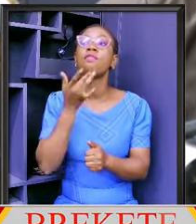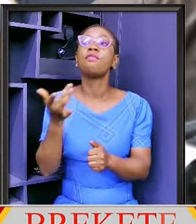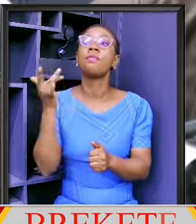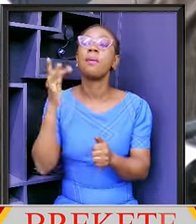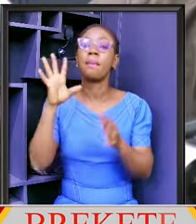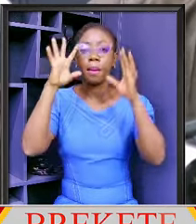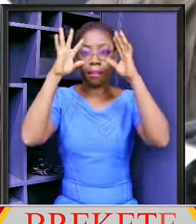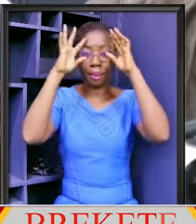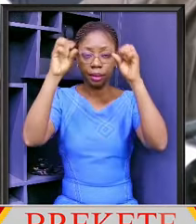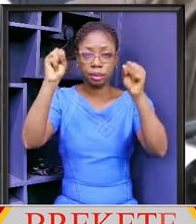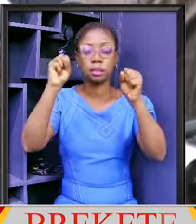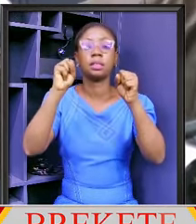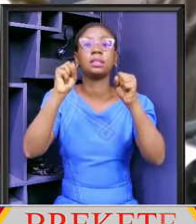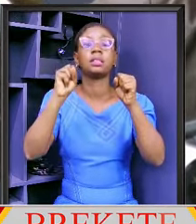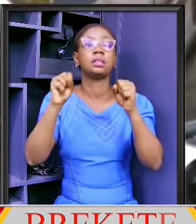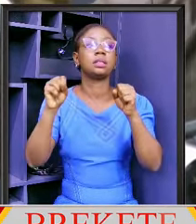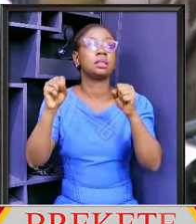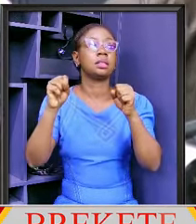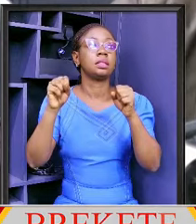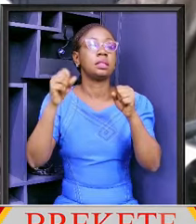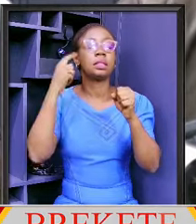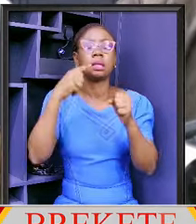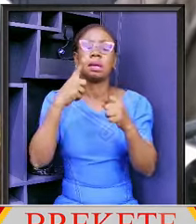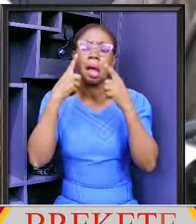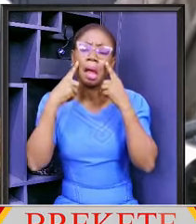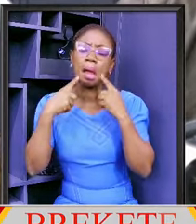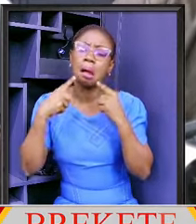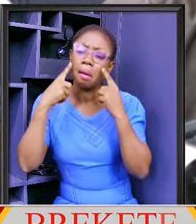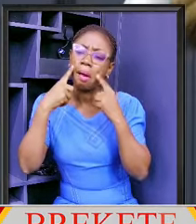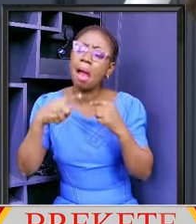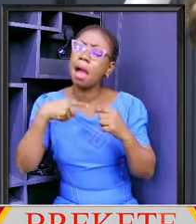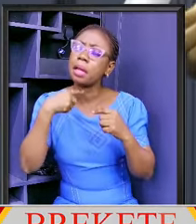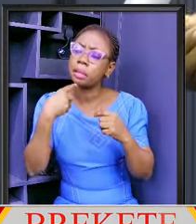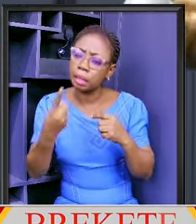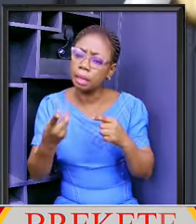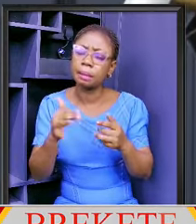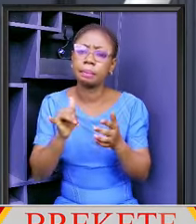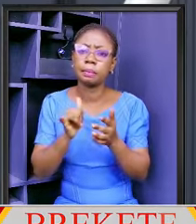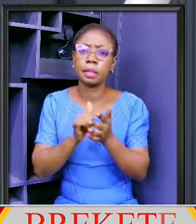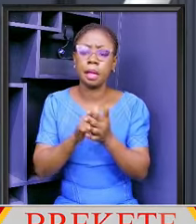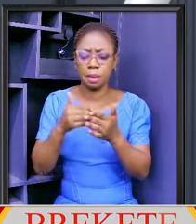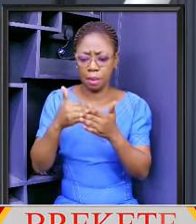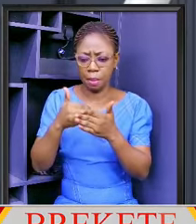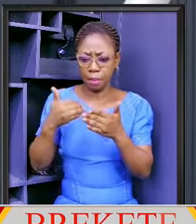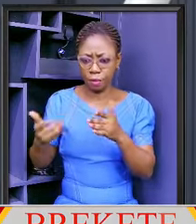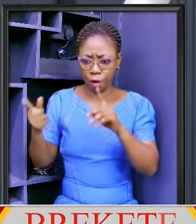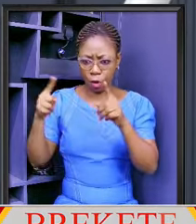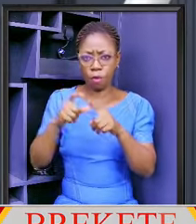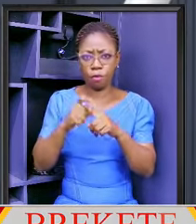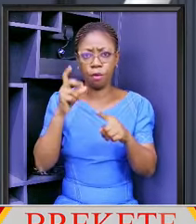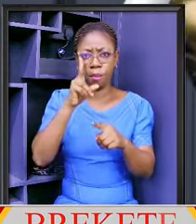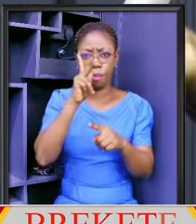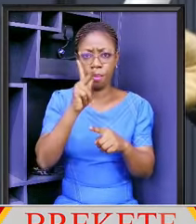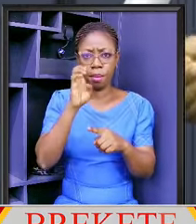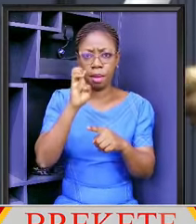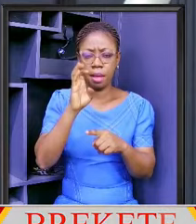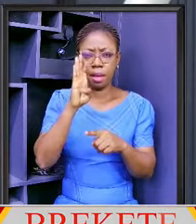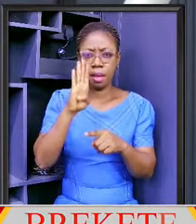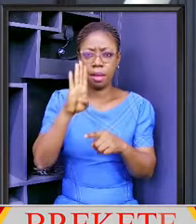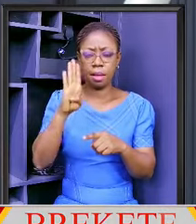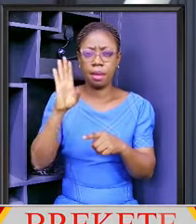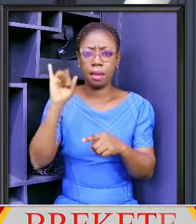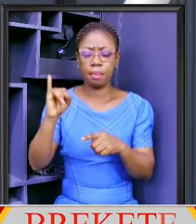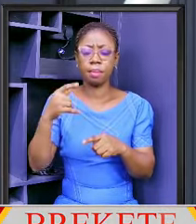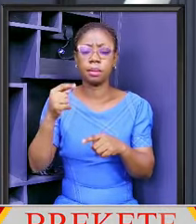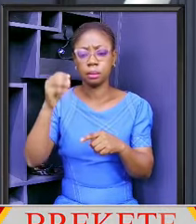They cried to the former president, they cried to them, say, when they, before he come from Kebbi, the man